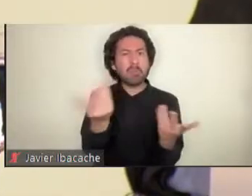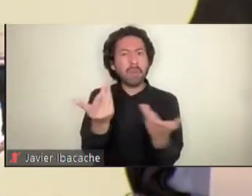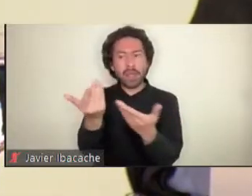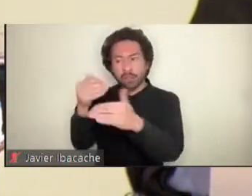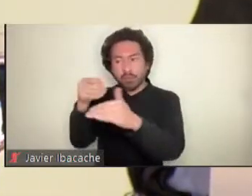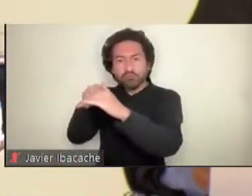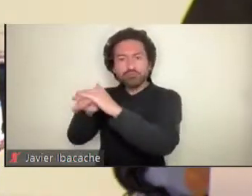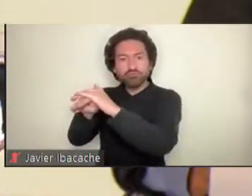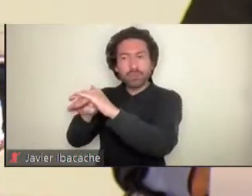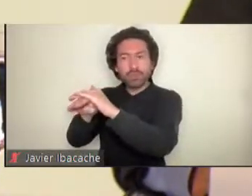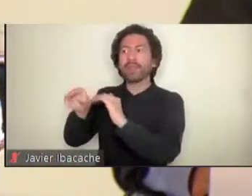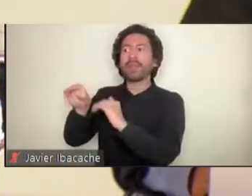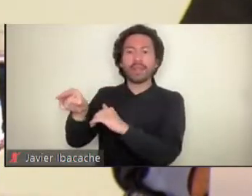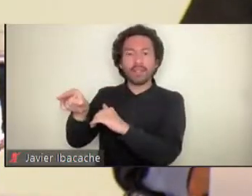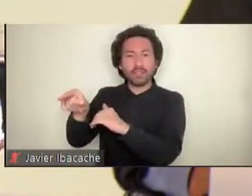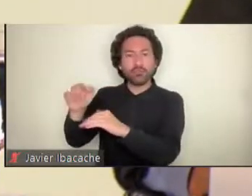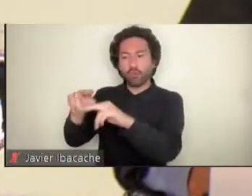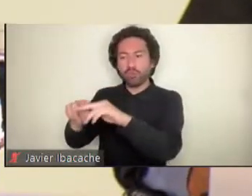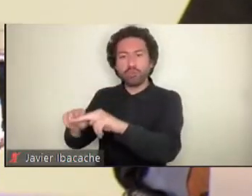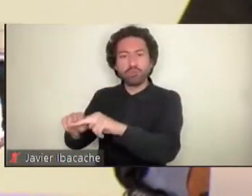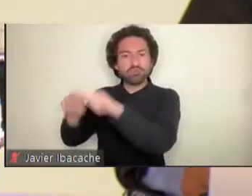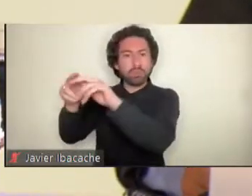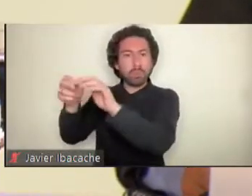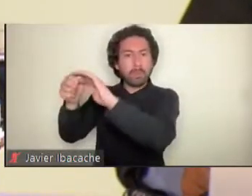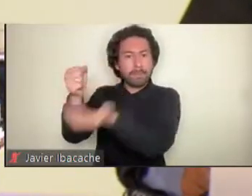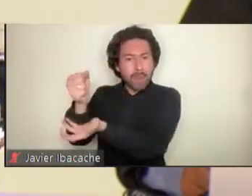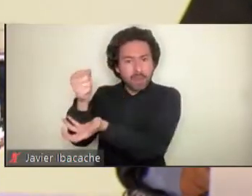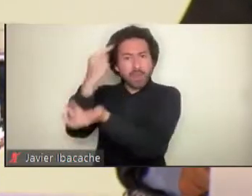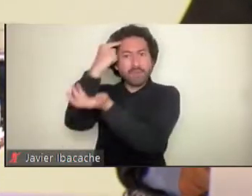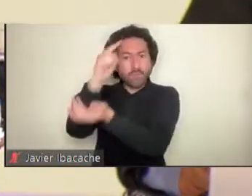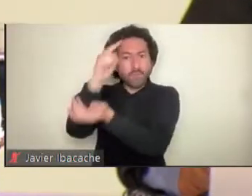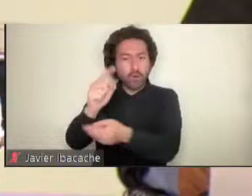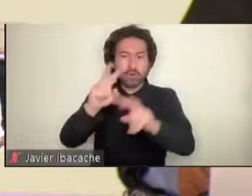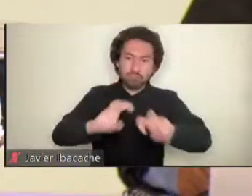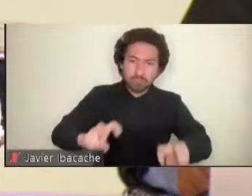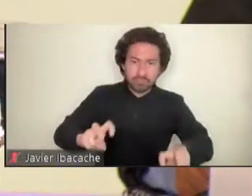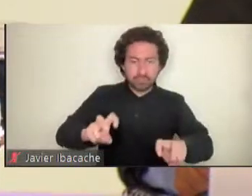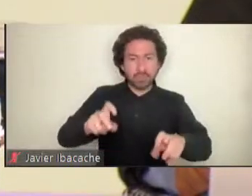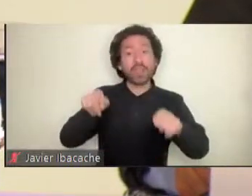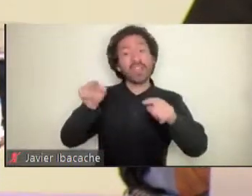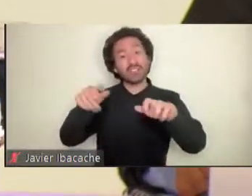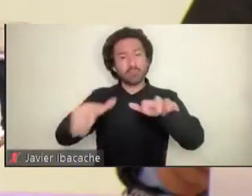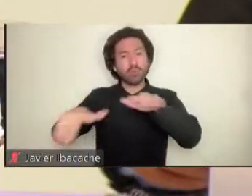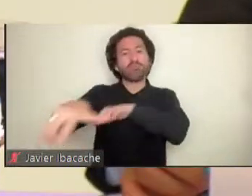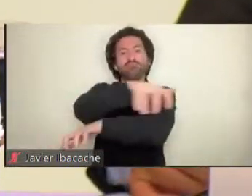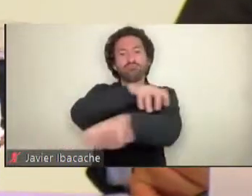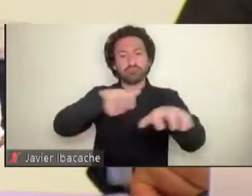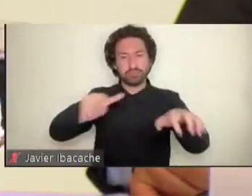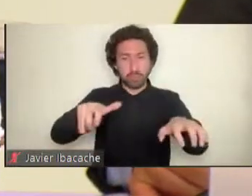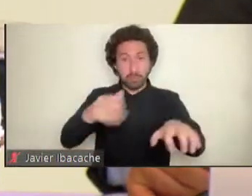that tax can fund activities of knowledge and